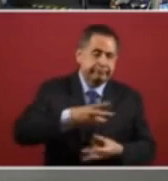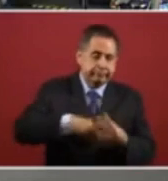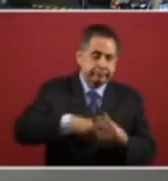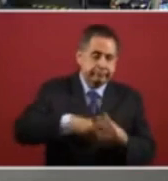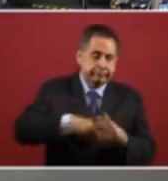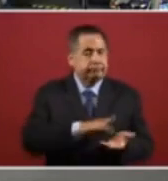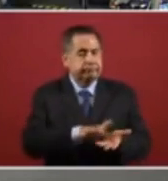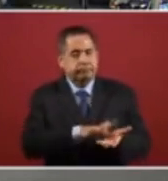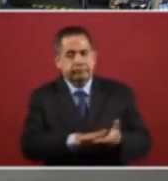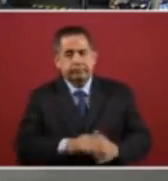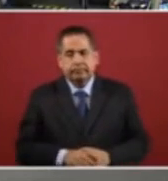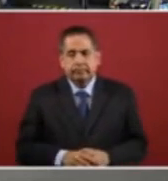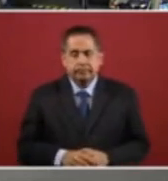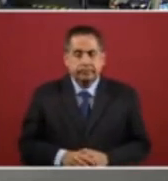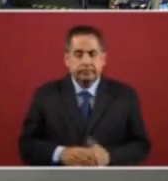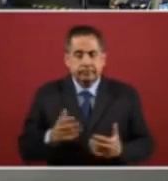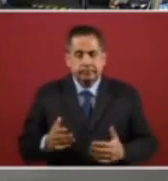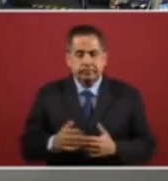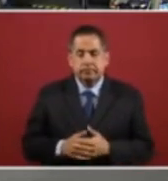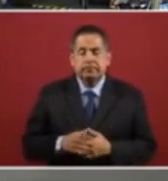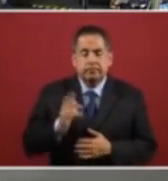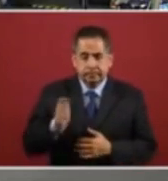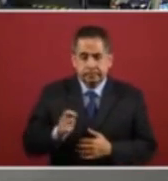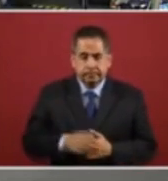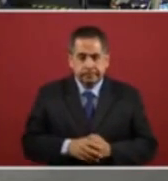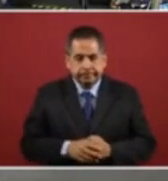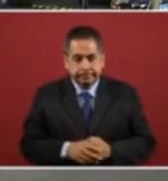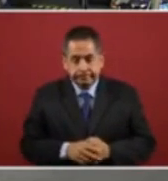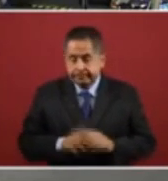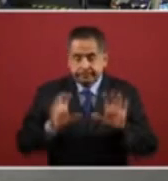so that they will be self-sufficient.